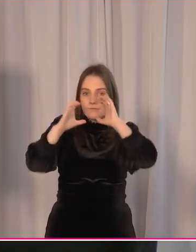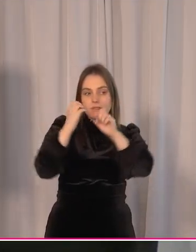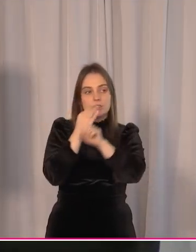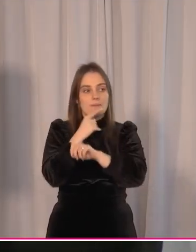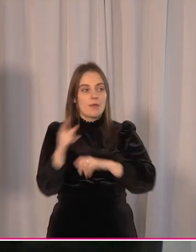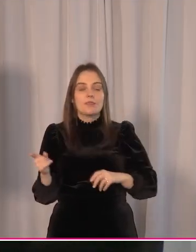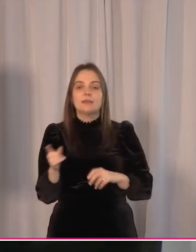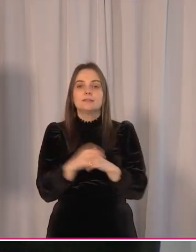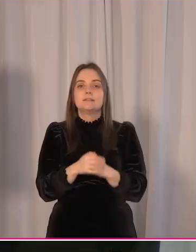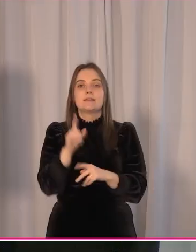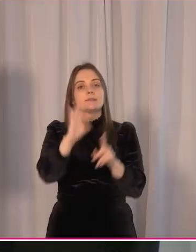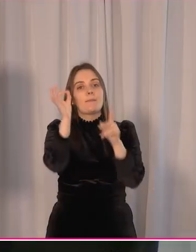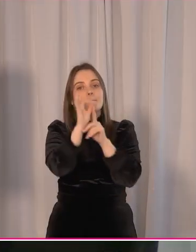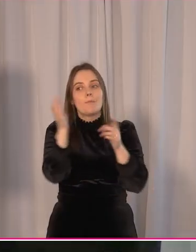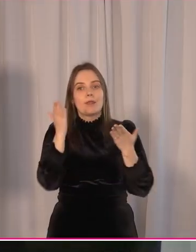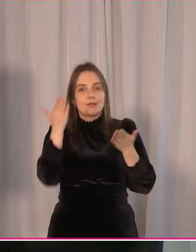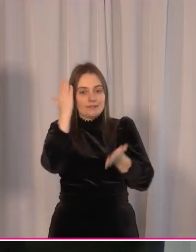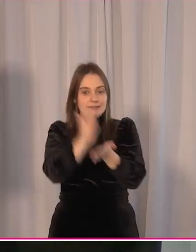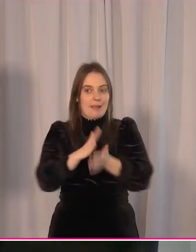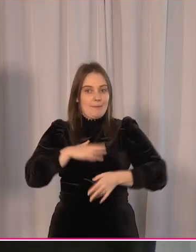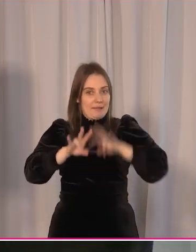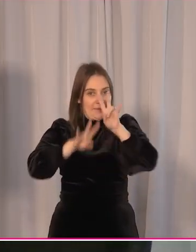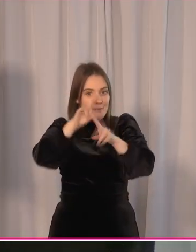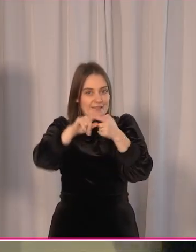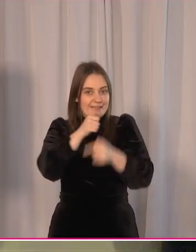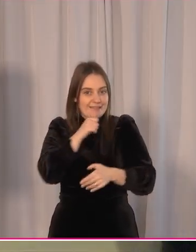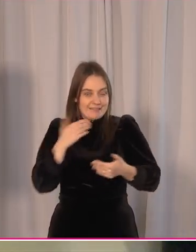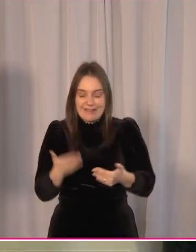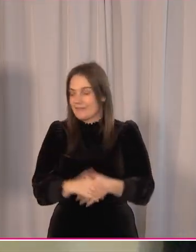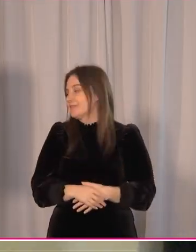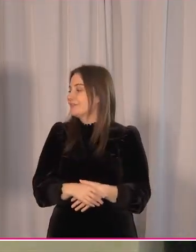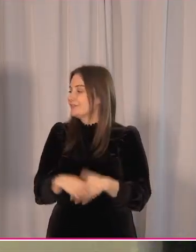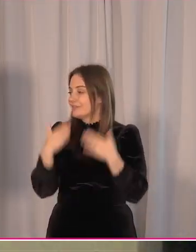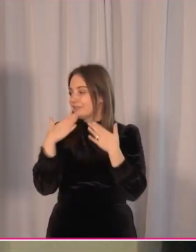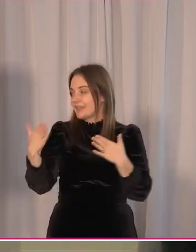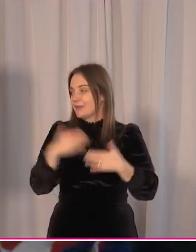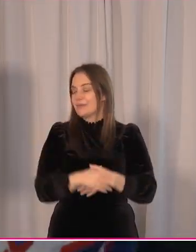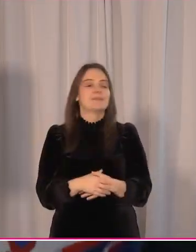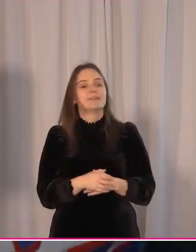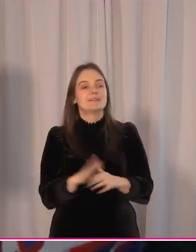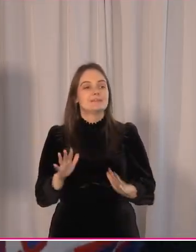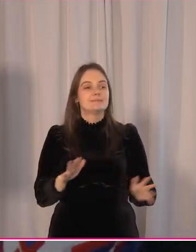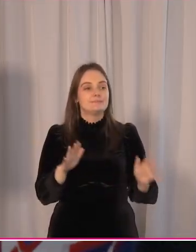point to stop, and yes, Rosie can give us some questions. Thank you. Thank you. Margaret.